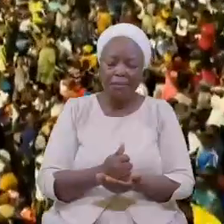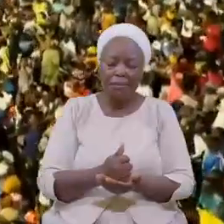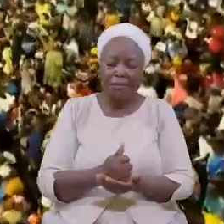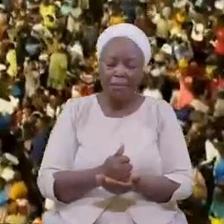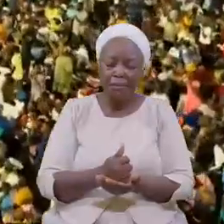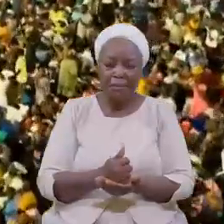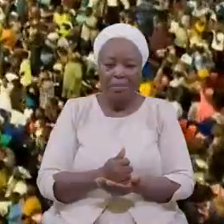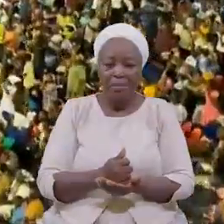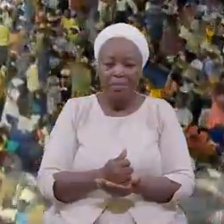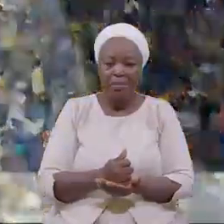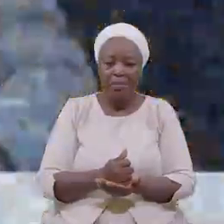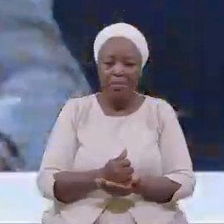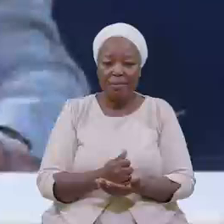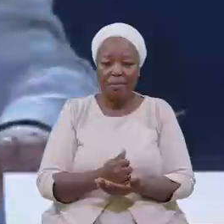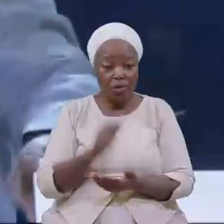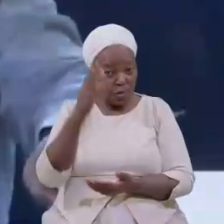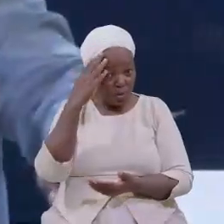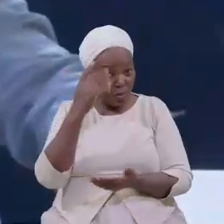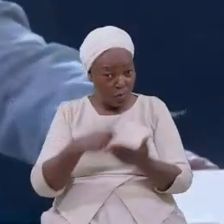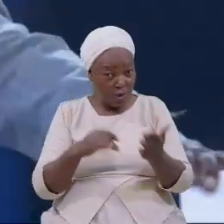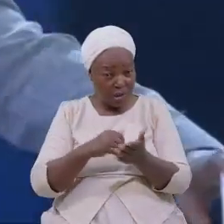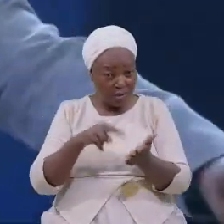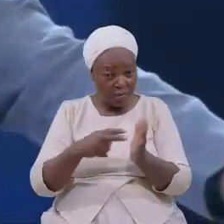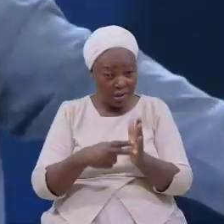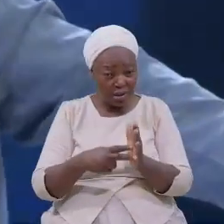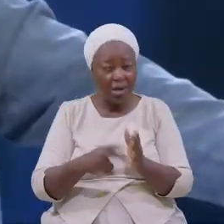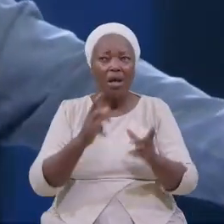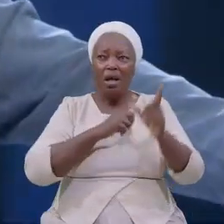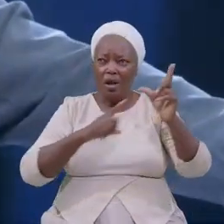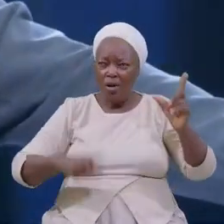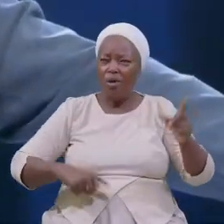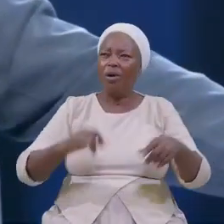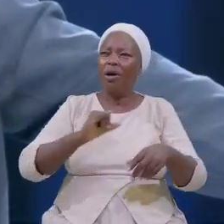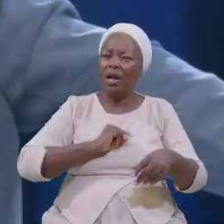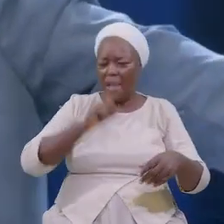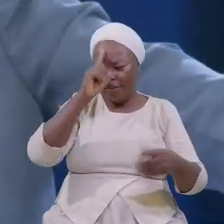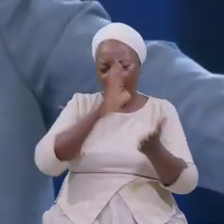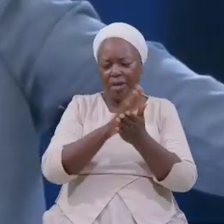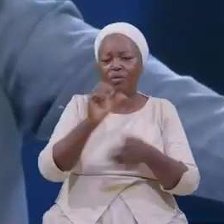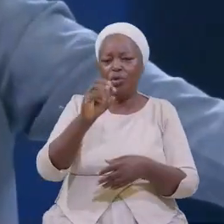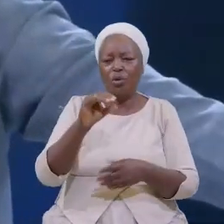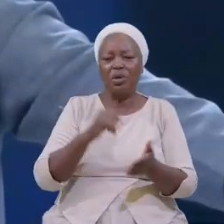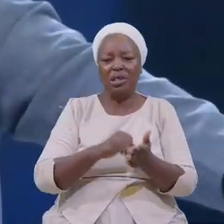Remember, that means, Lord, I believe, so it is.